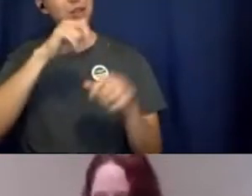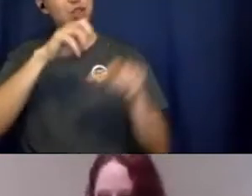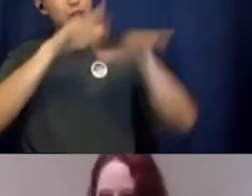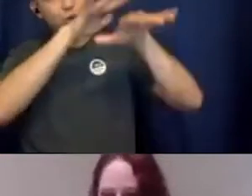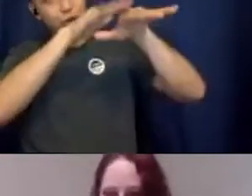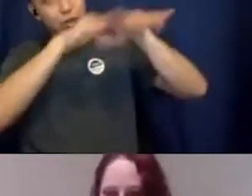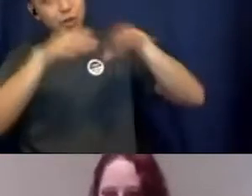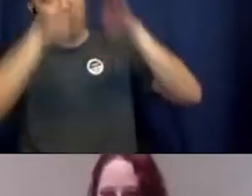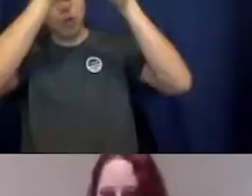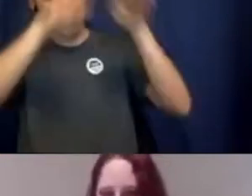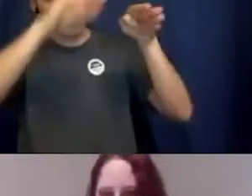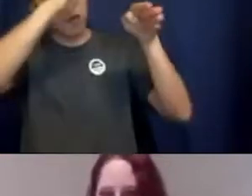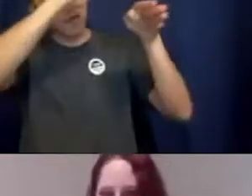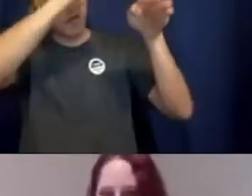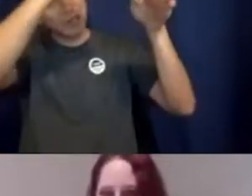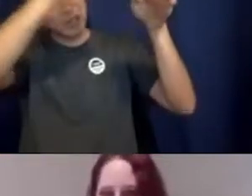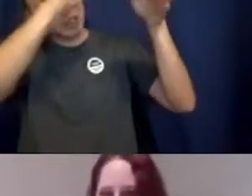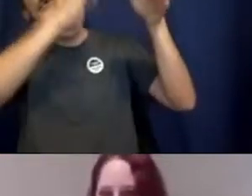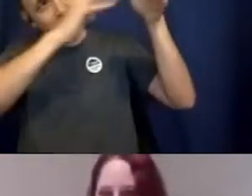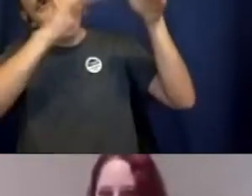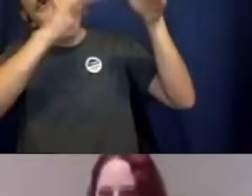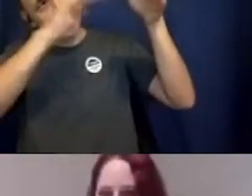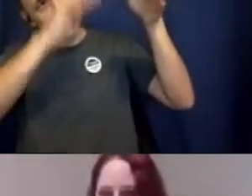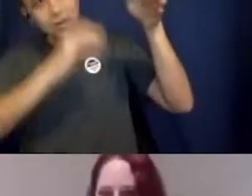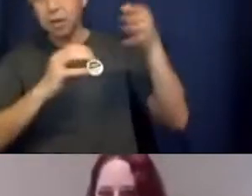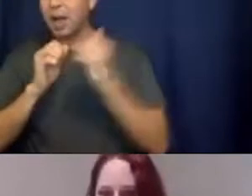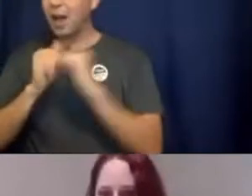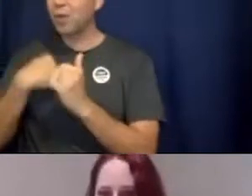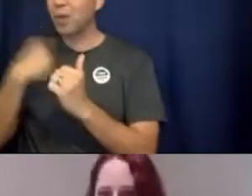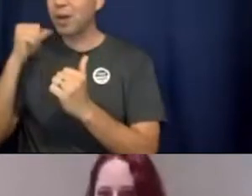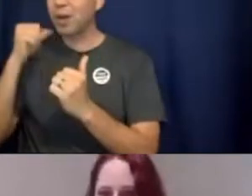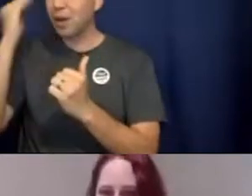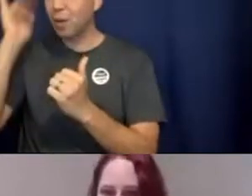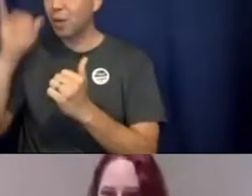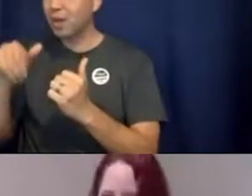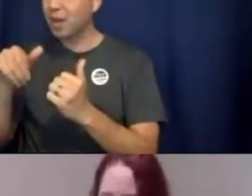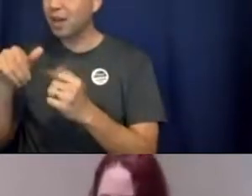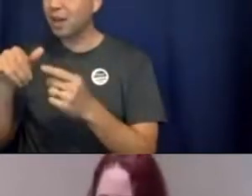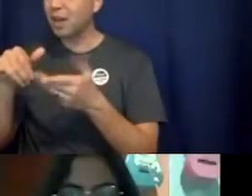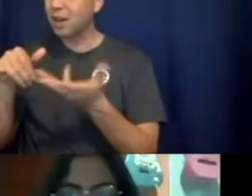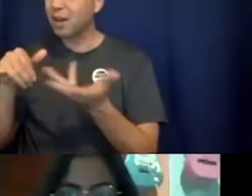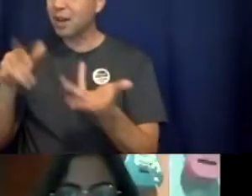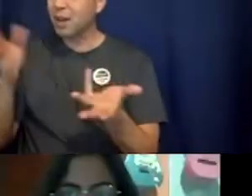I see Jensen's face. Daniela, can you stop screen sharing?